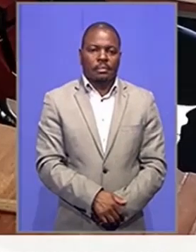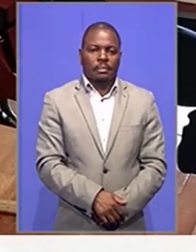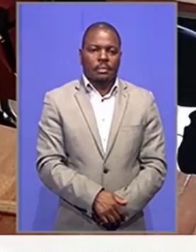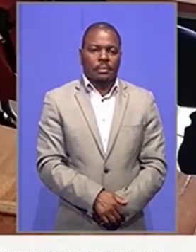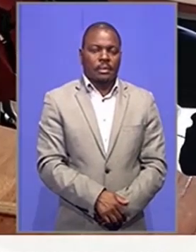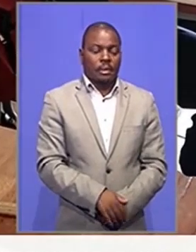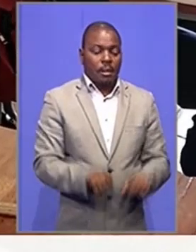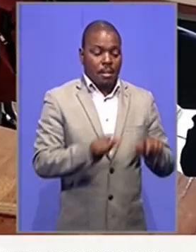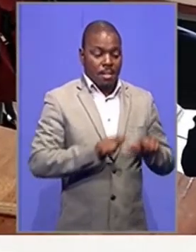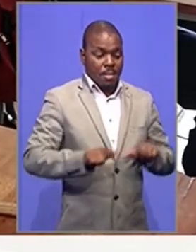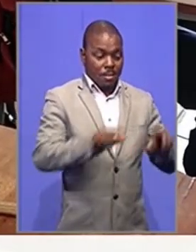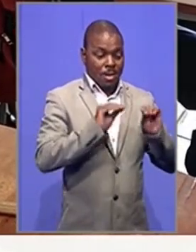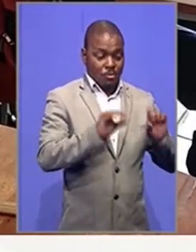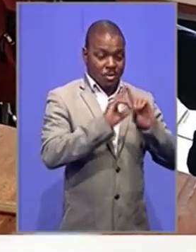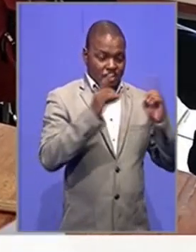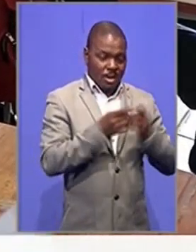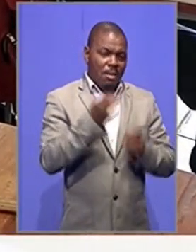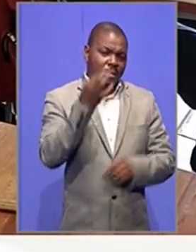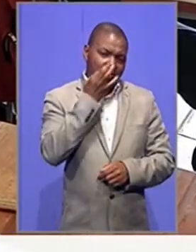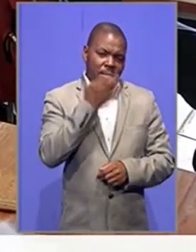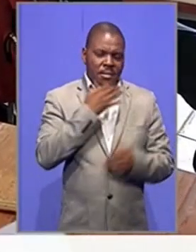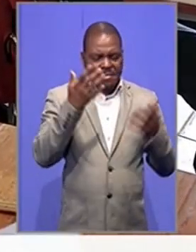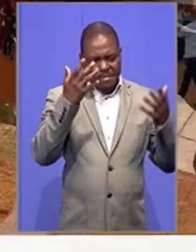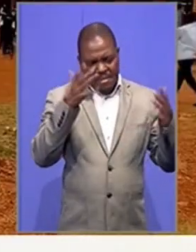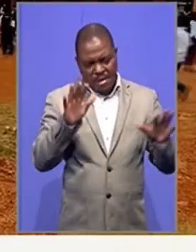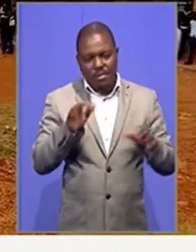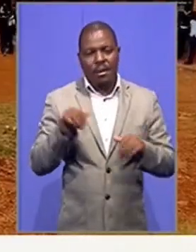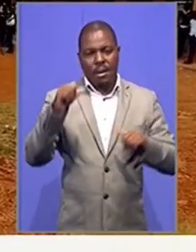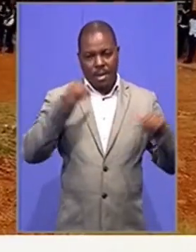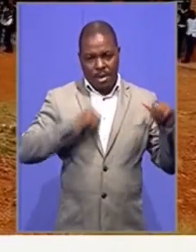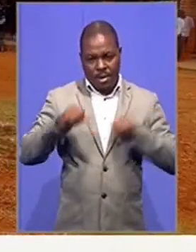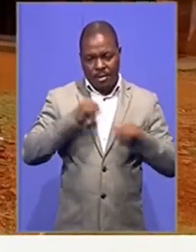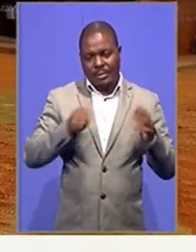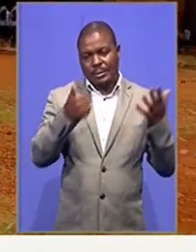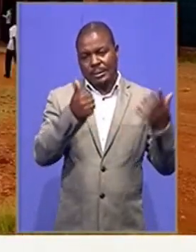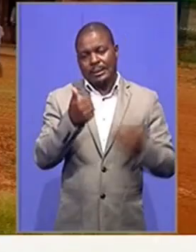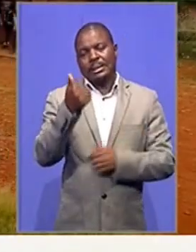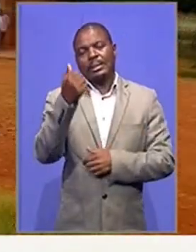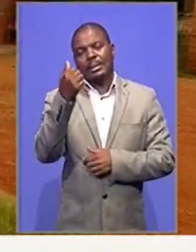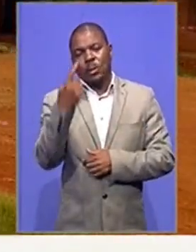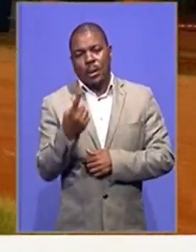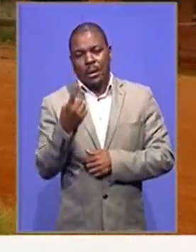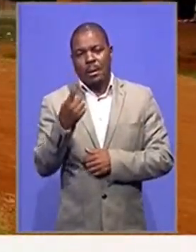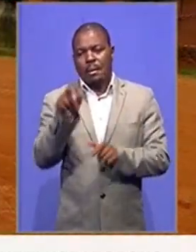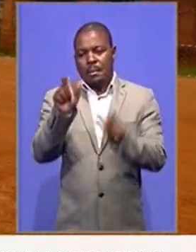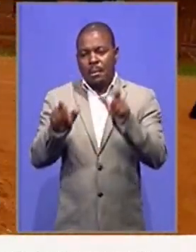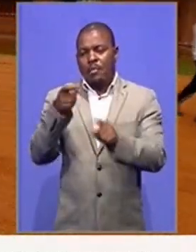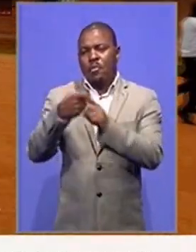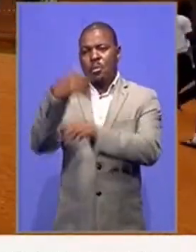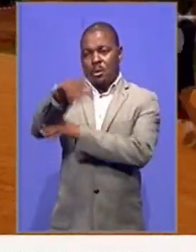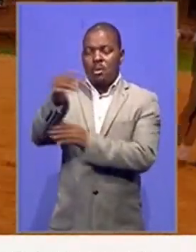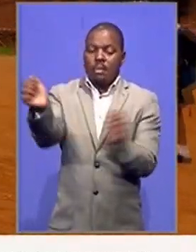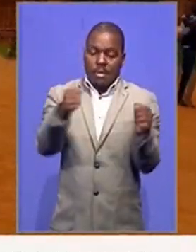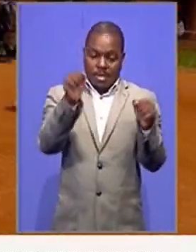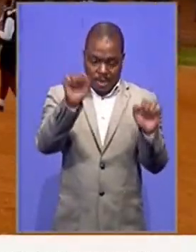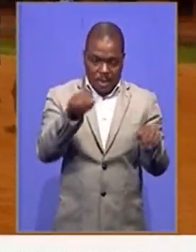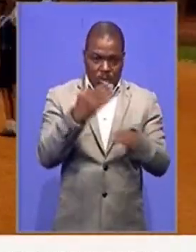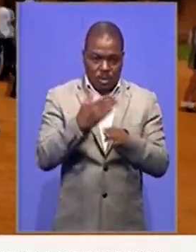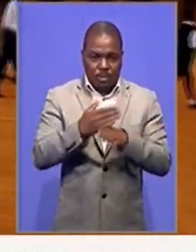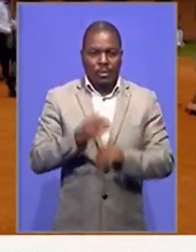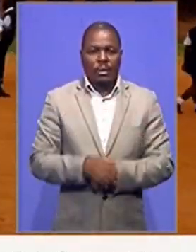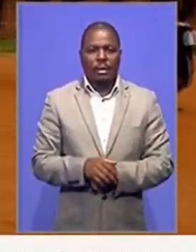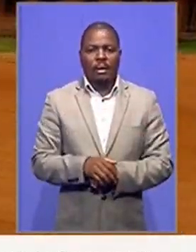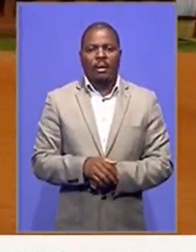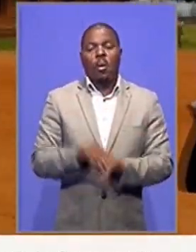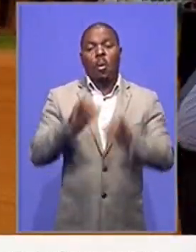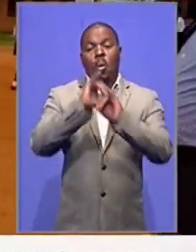Kgoro ya thuto ka Limpopo e re e kgonne go thwala leswa ga lebakanyana barutiši ba masometlhano-nne go tswa dinageng di šele. Barutiši bao ba amegilego ke ba